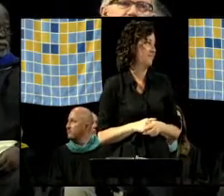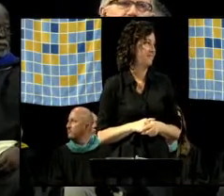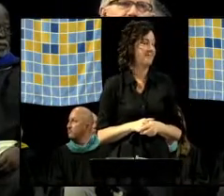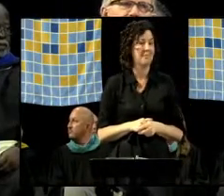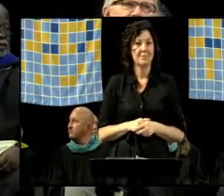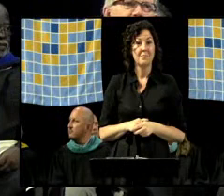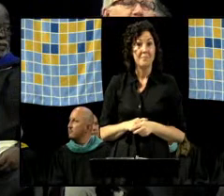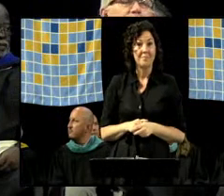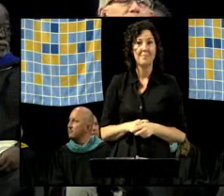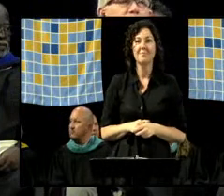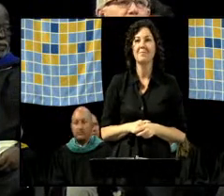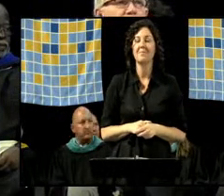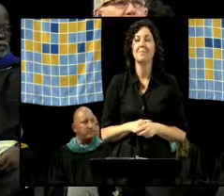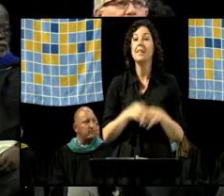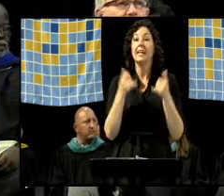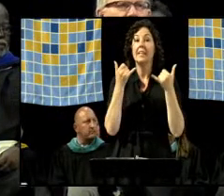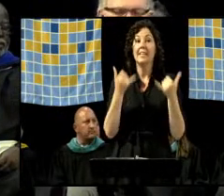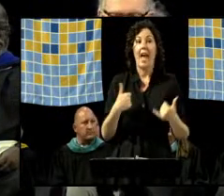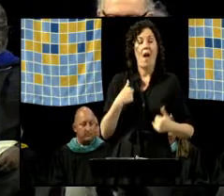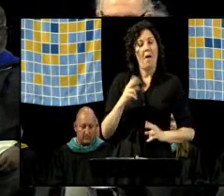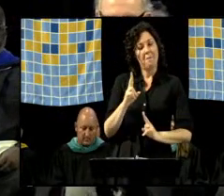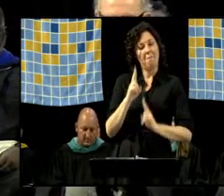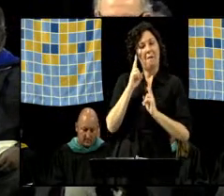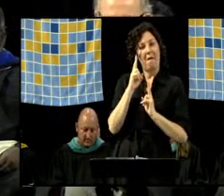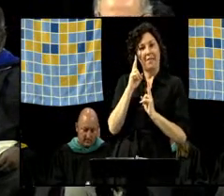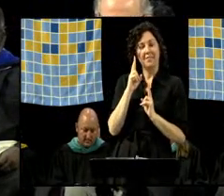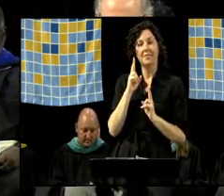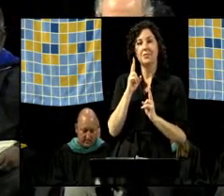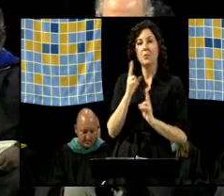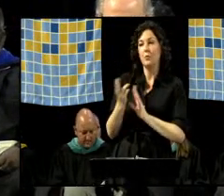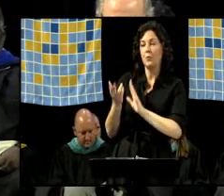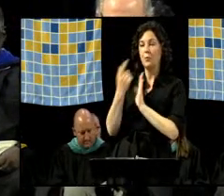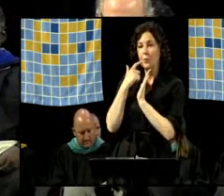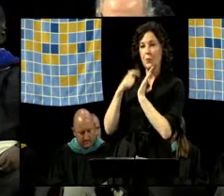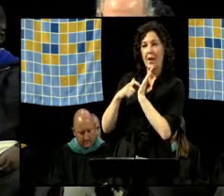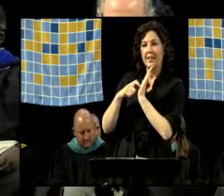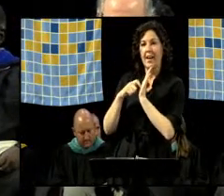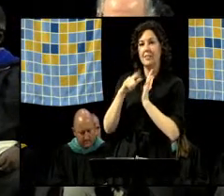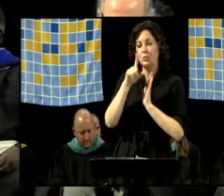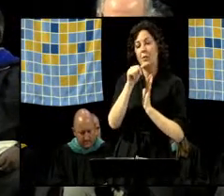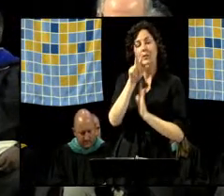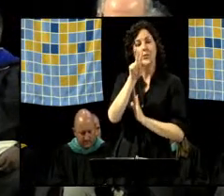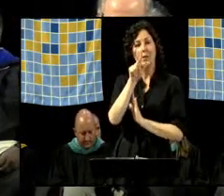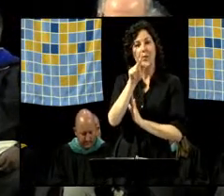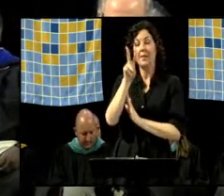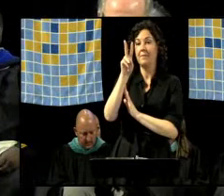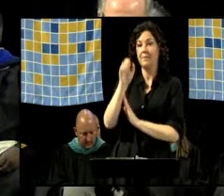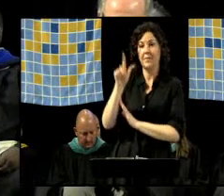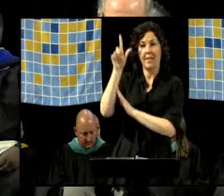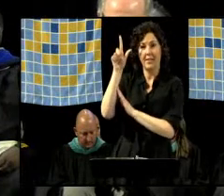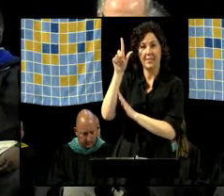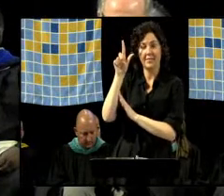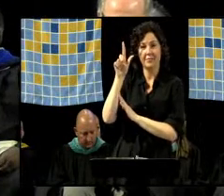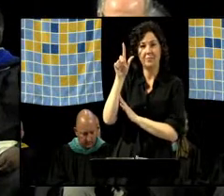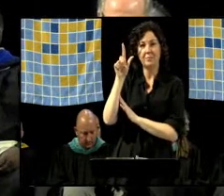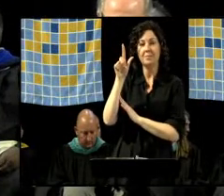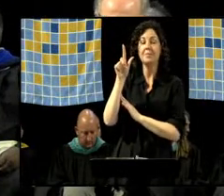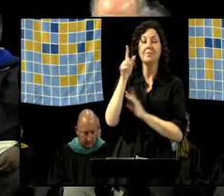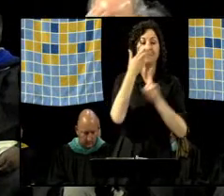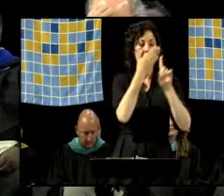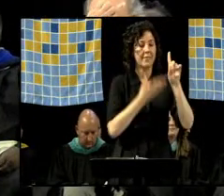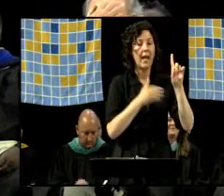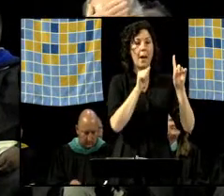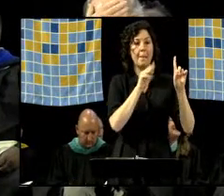It is now my honor to recognize the 2023 valedictorian of South Florence High School, Amelia